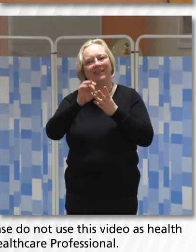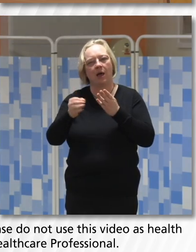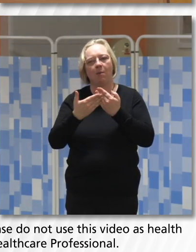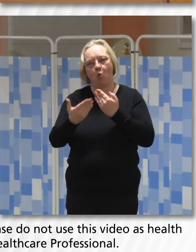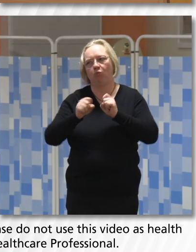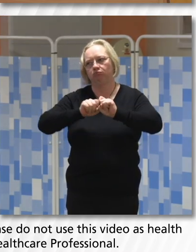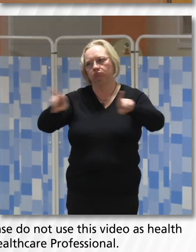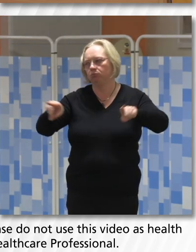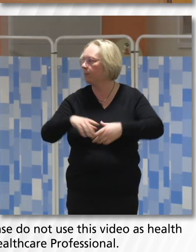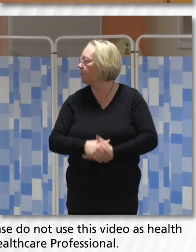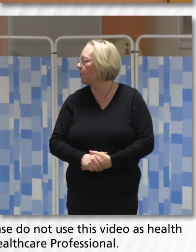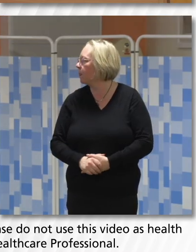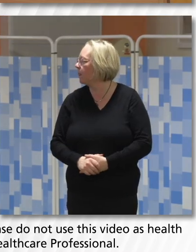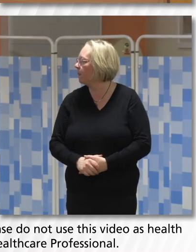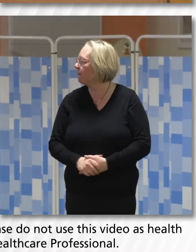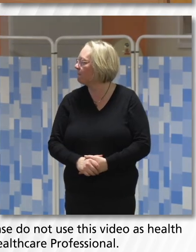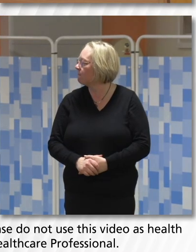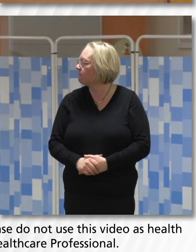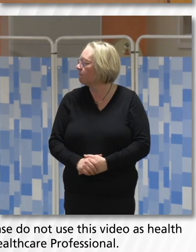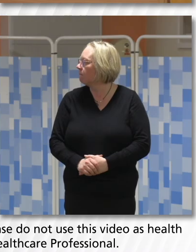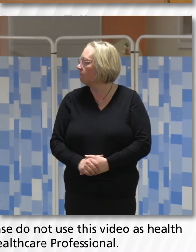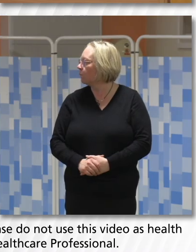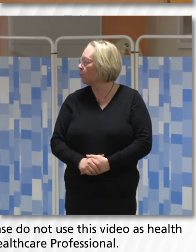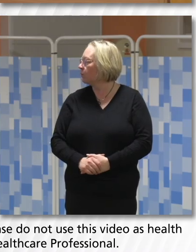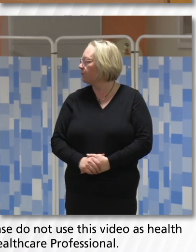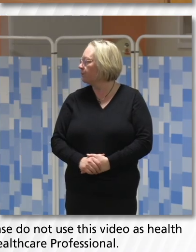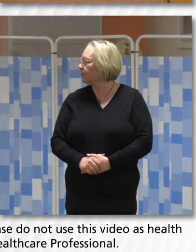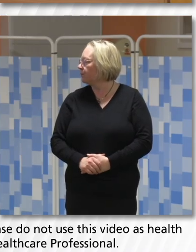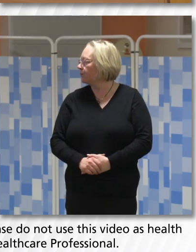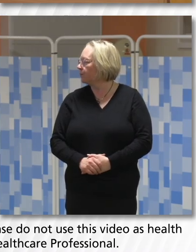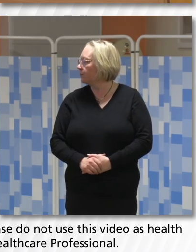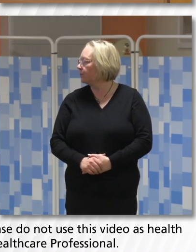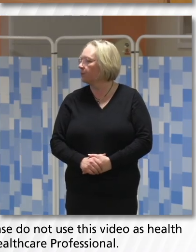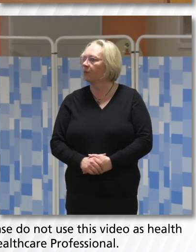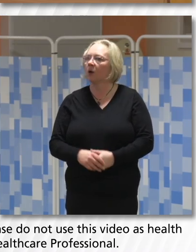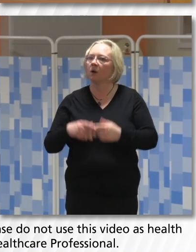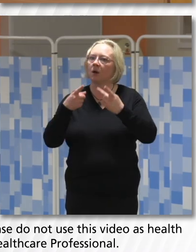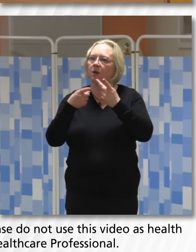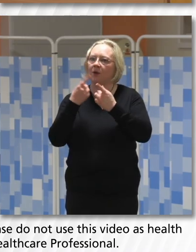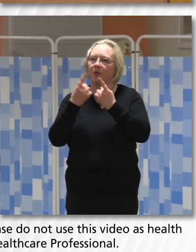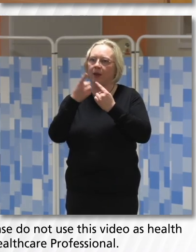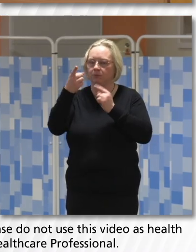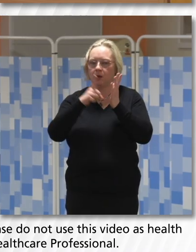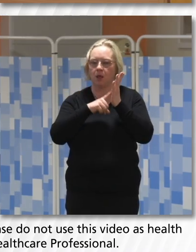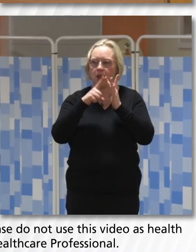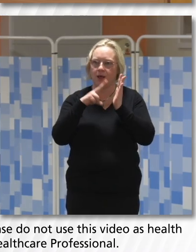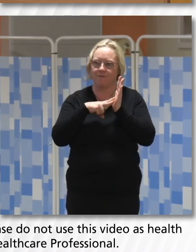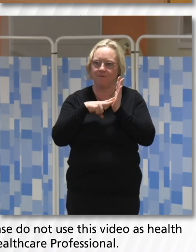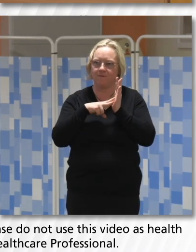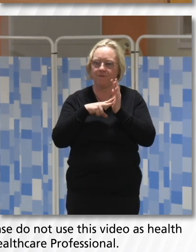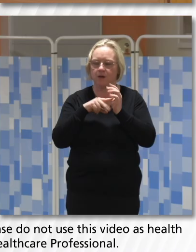think. Another thing that Liv, who is on the back row, the physio who's now the lead